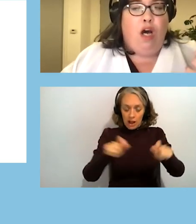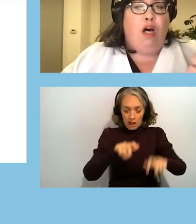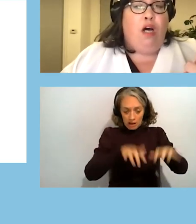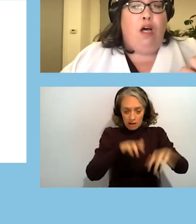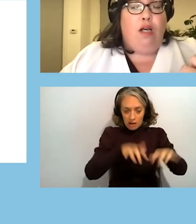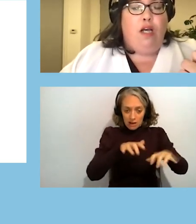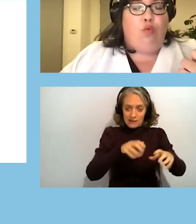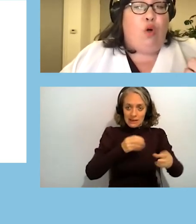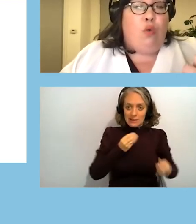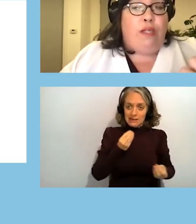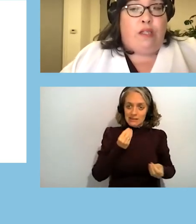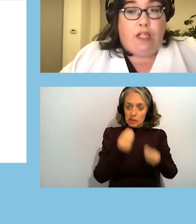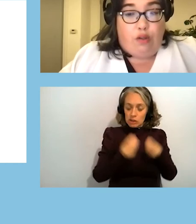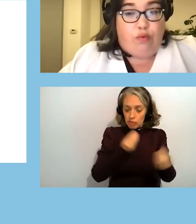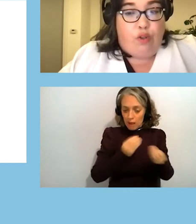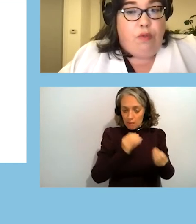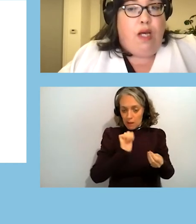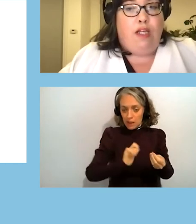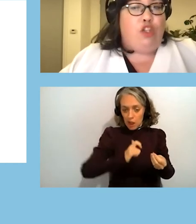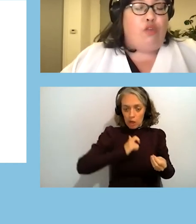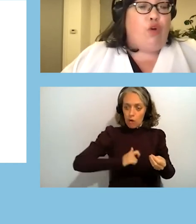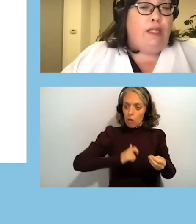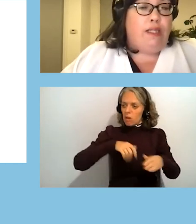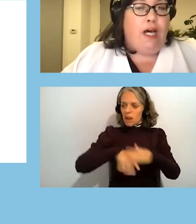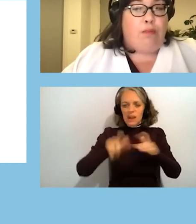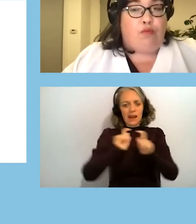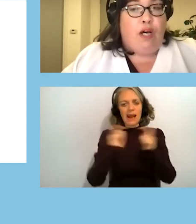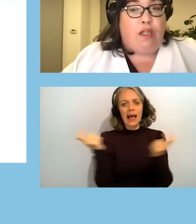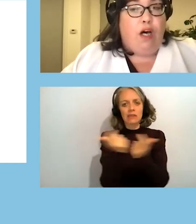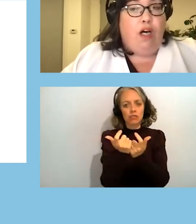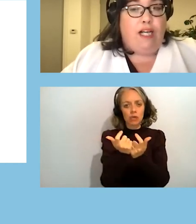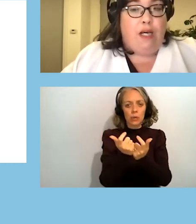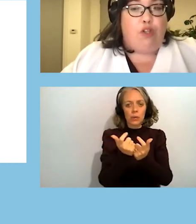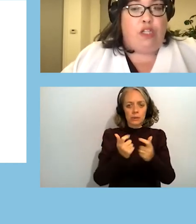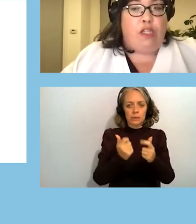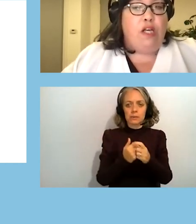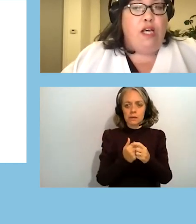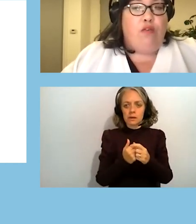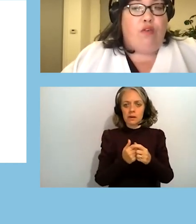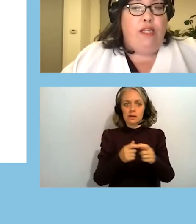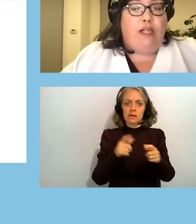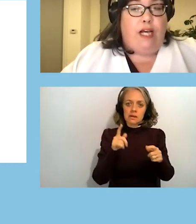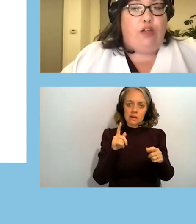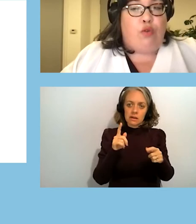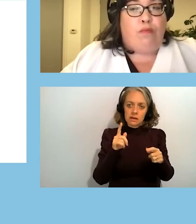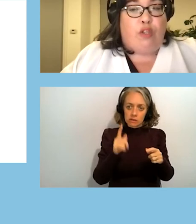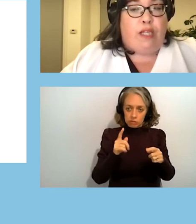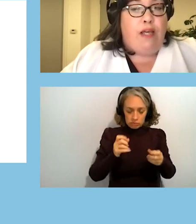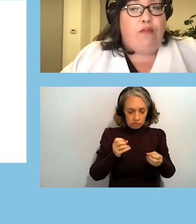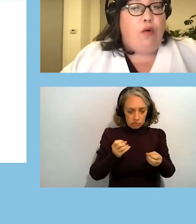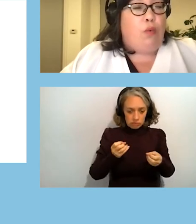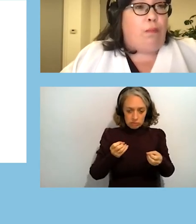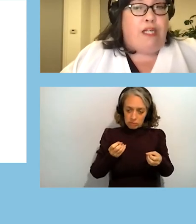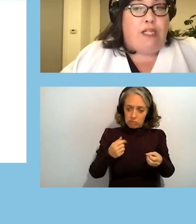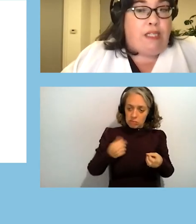describing her role in the classroom, and she writes, I provide card captioning in the classroom for